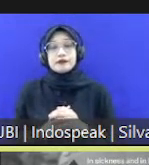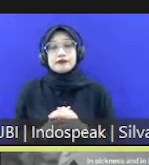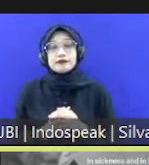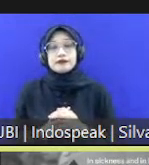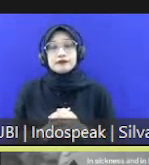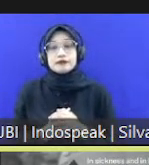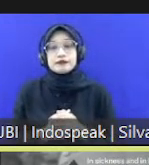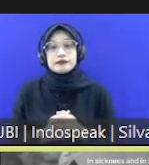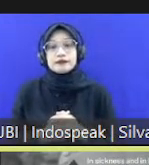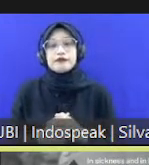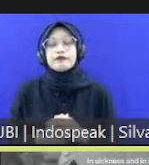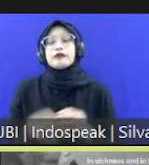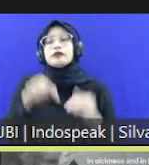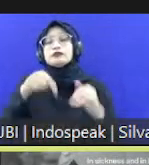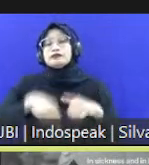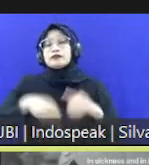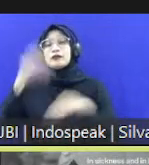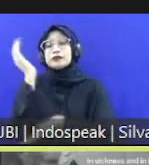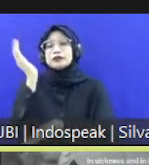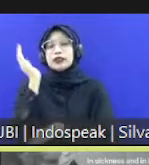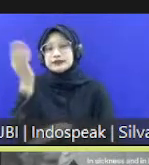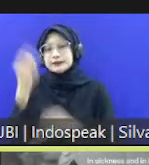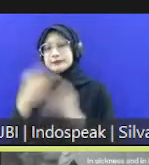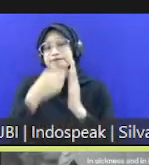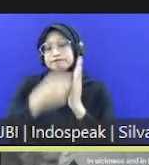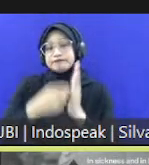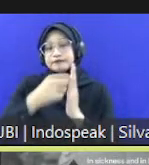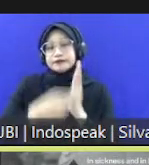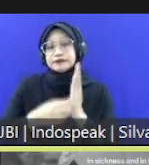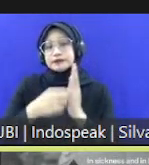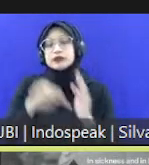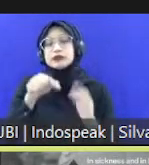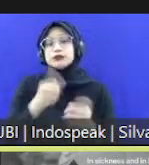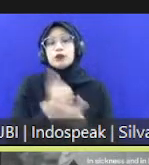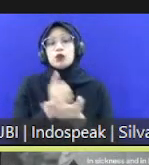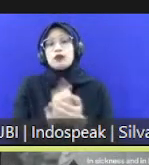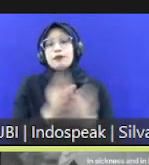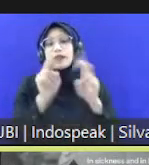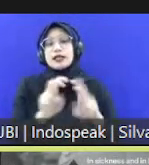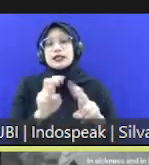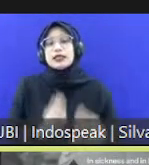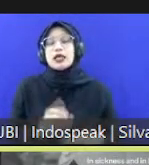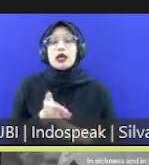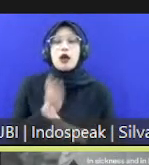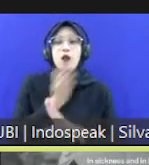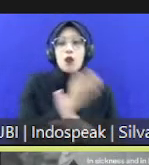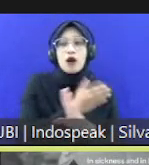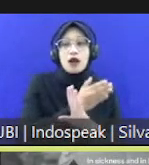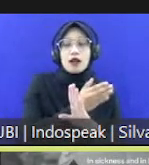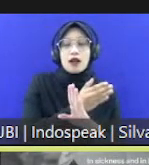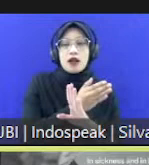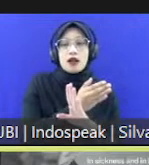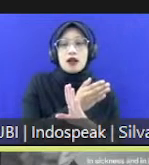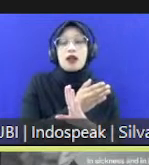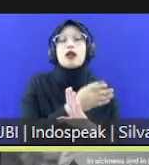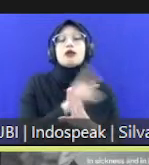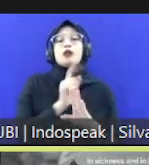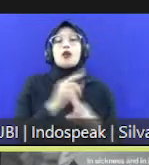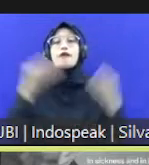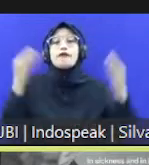is a preliminary effort in that respect. As I'll explain in a moment, the analysis is built around 3 particular policy